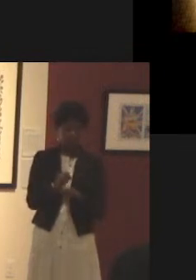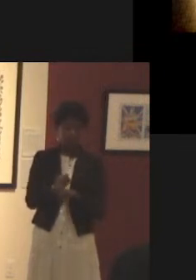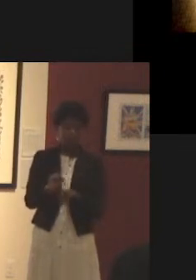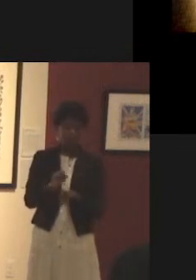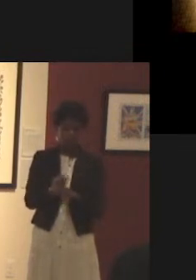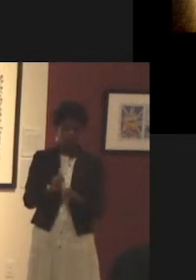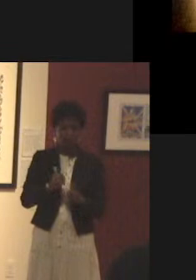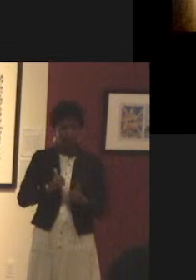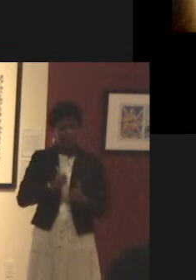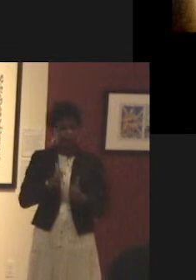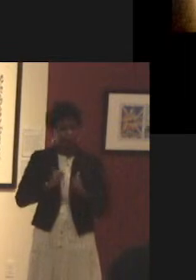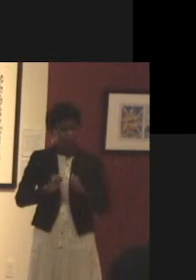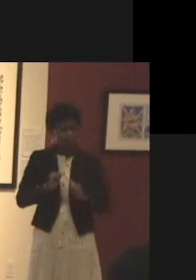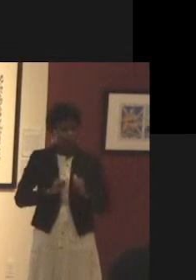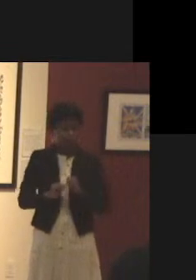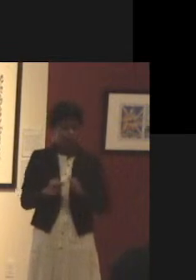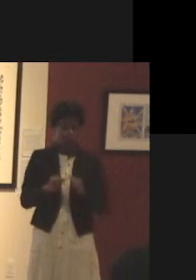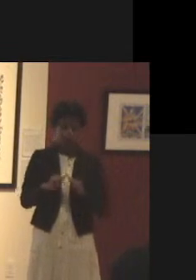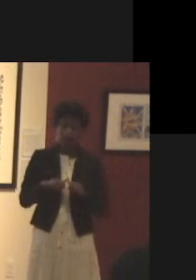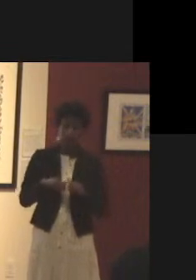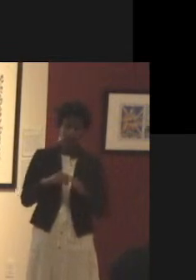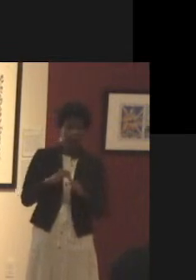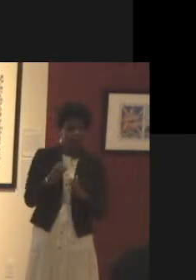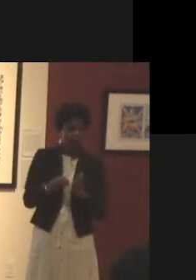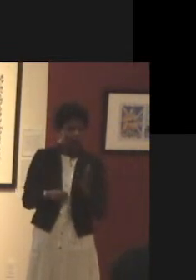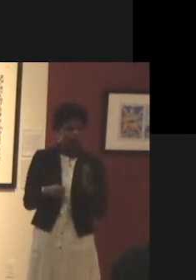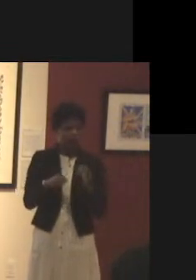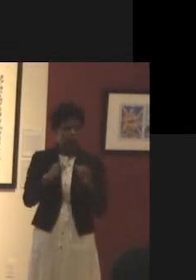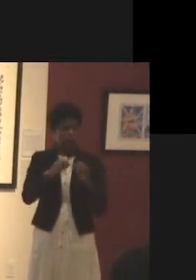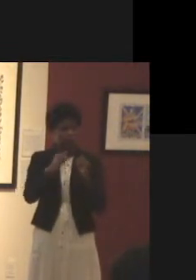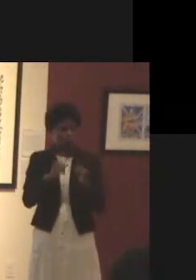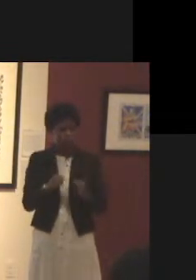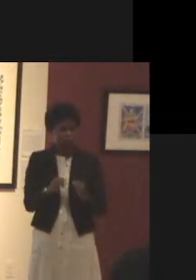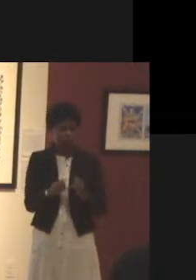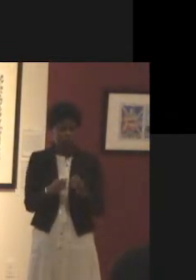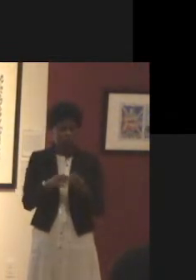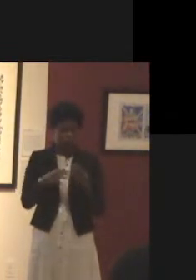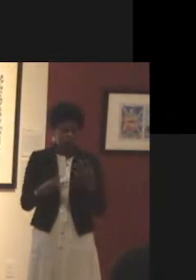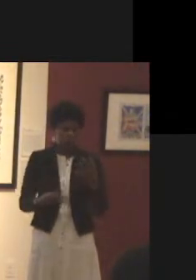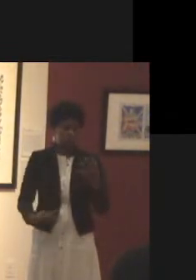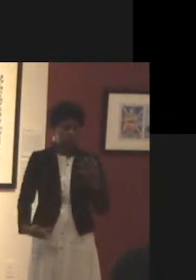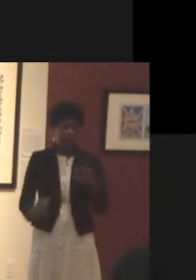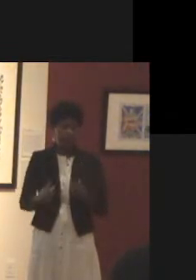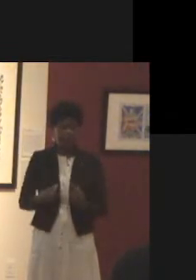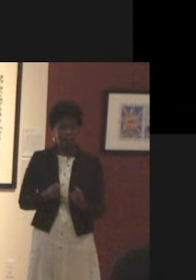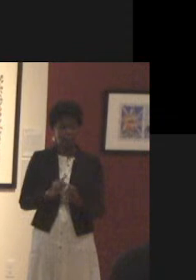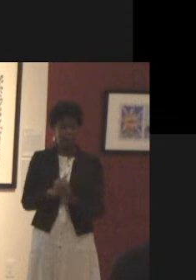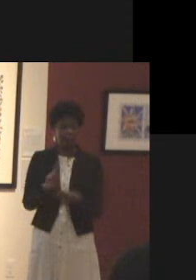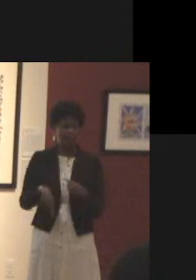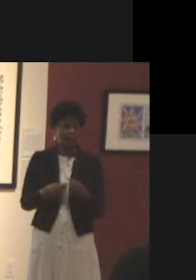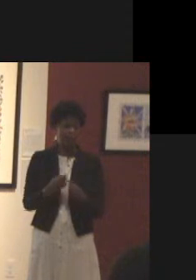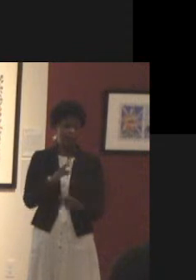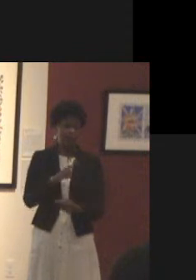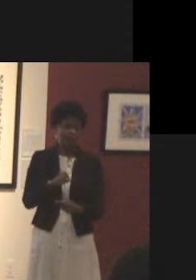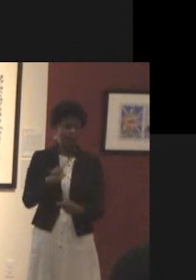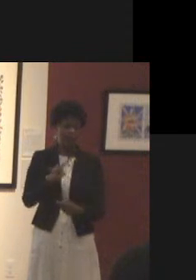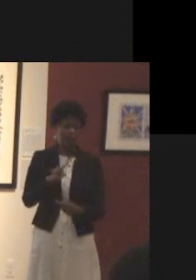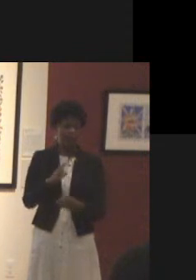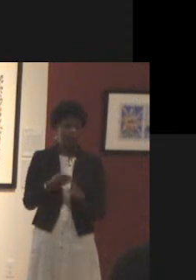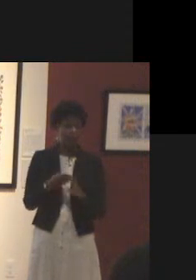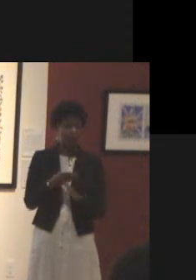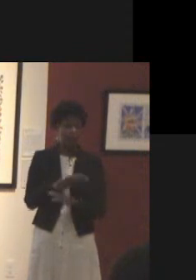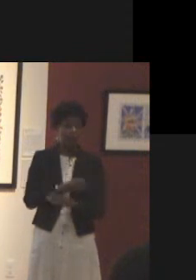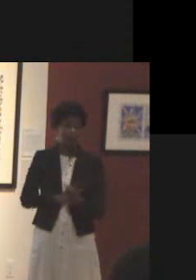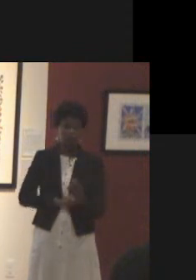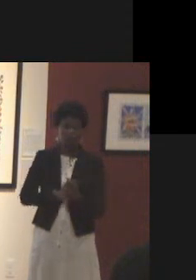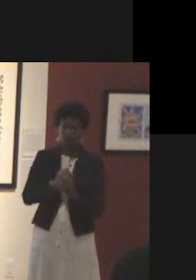performance, sculpture, and more. I first met him in 2008, right after encountering